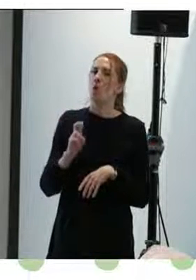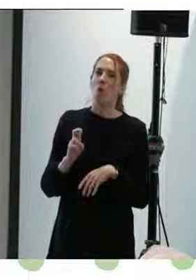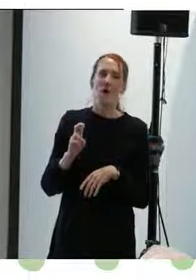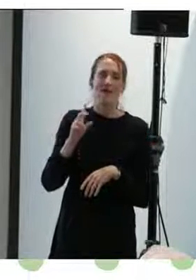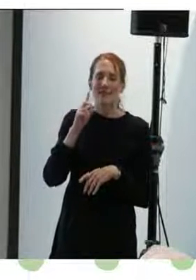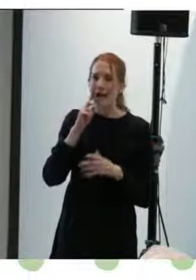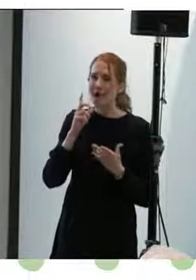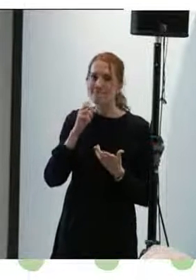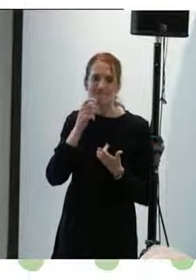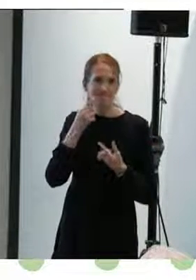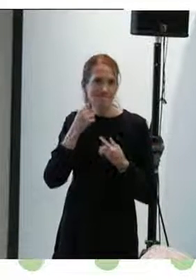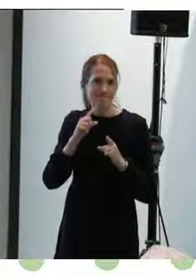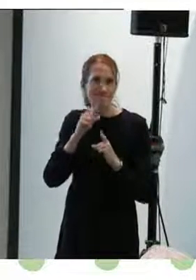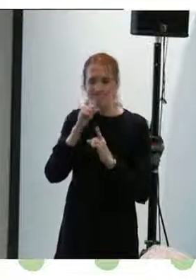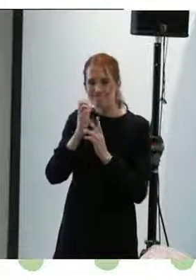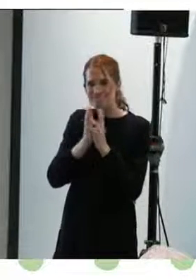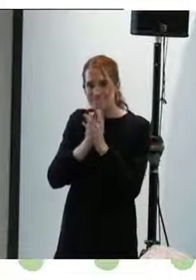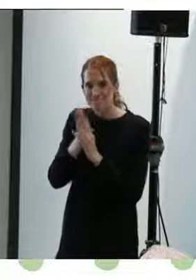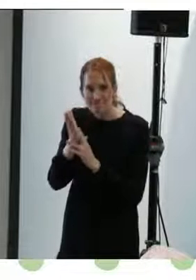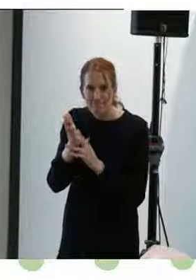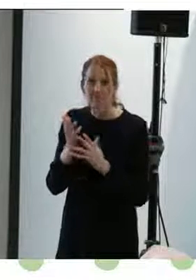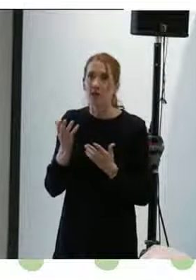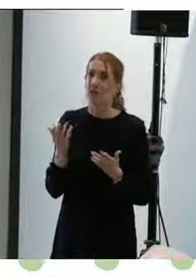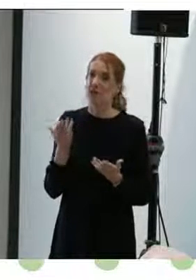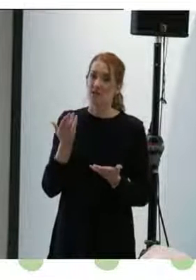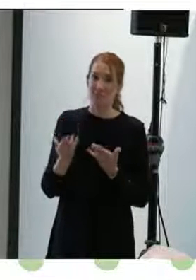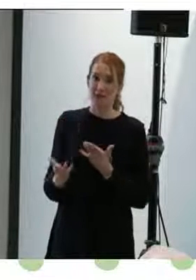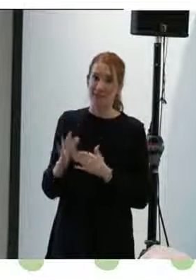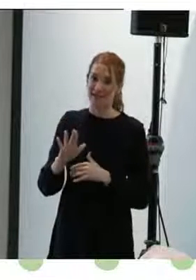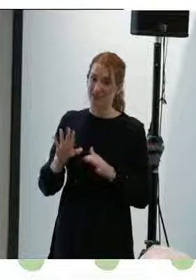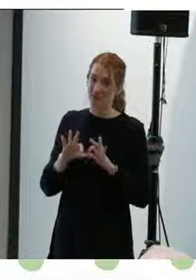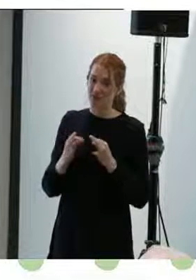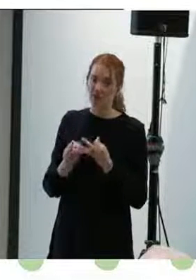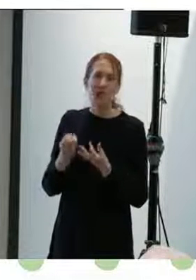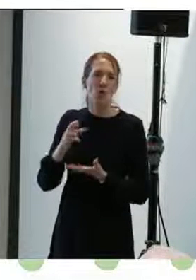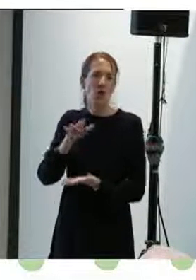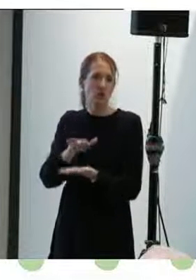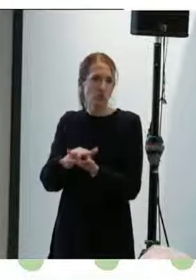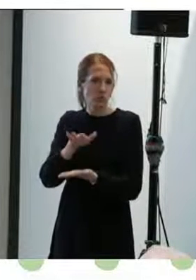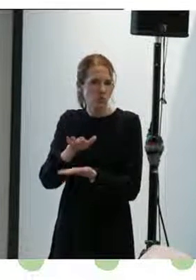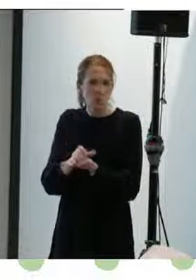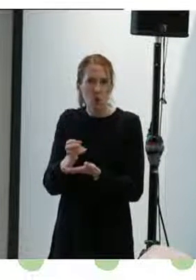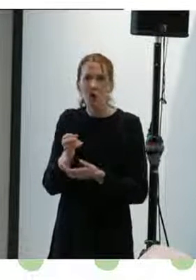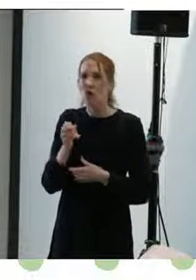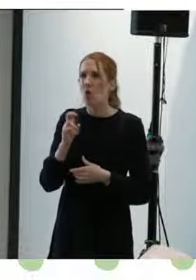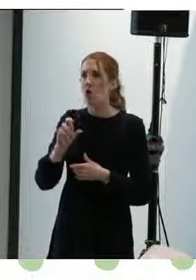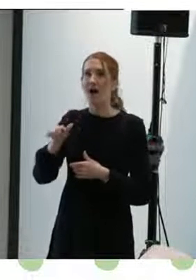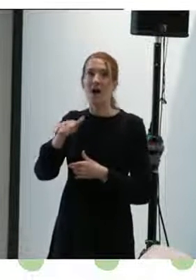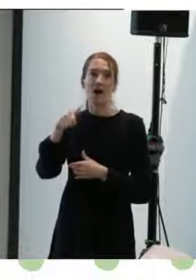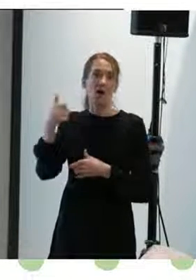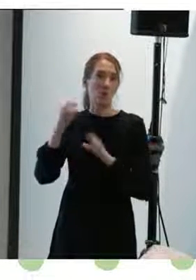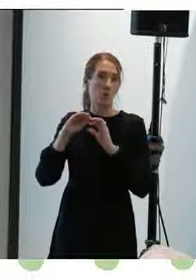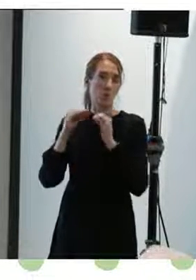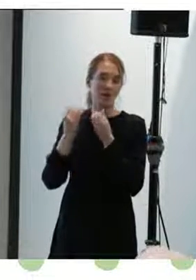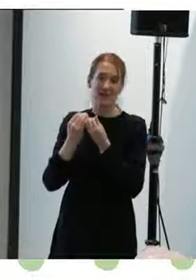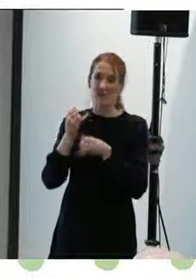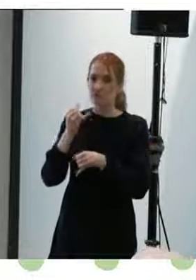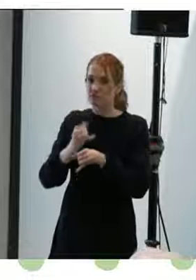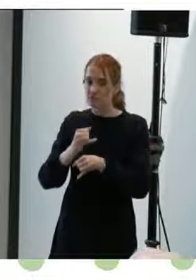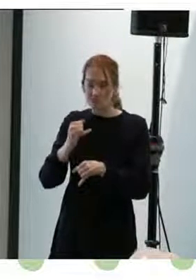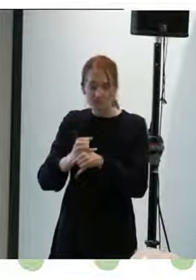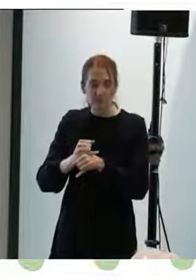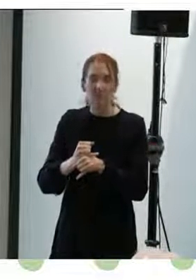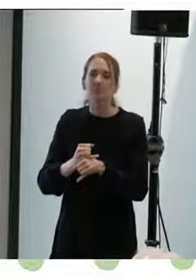make it. And this could be within their own family, but it might also be in a school or a different kind of organization. And